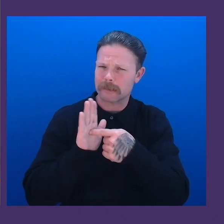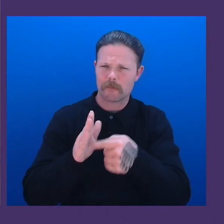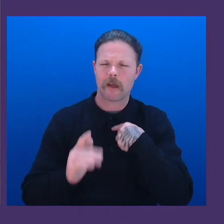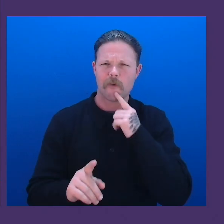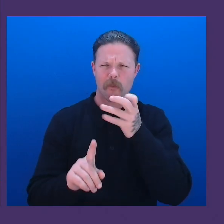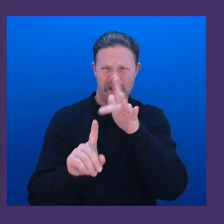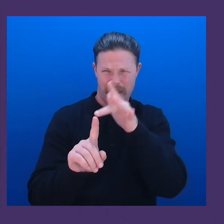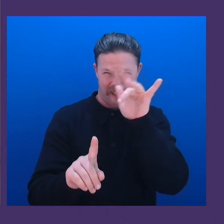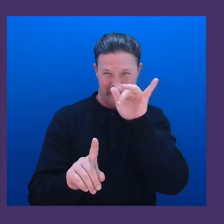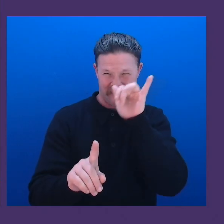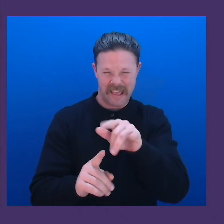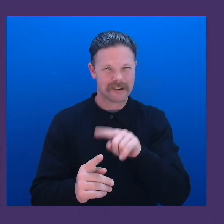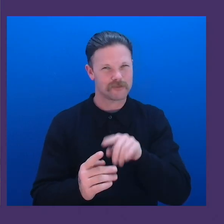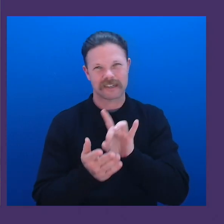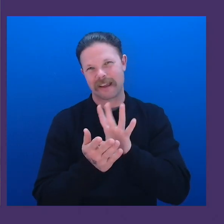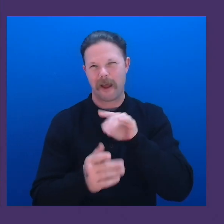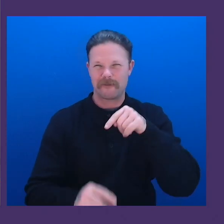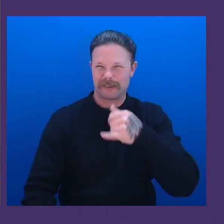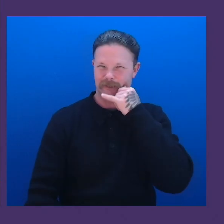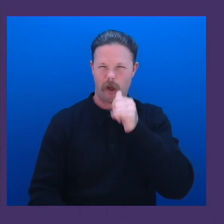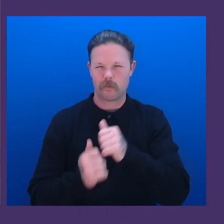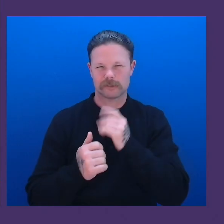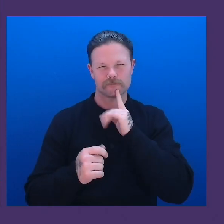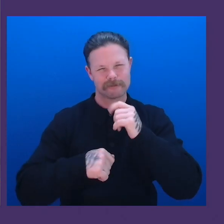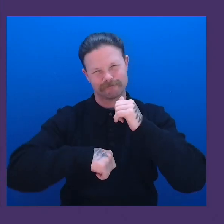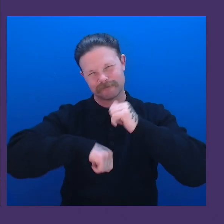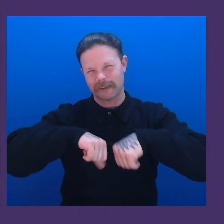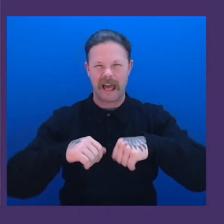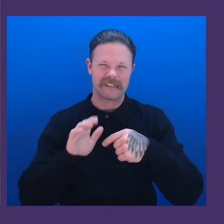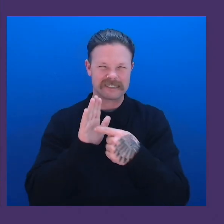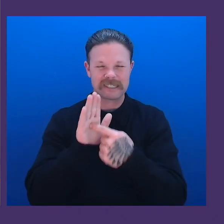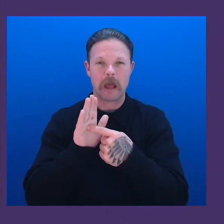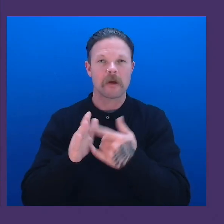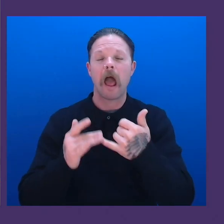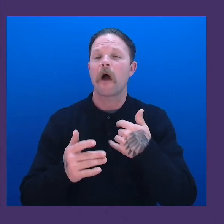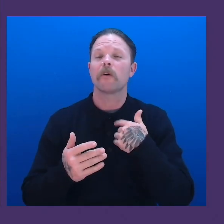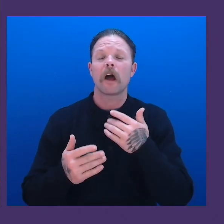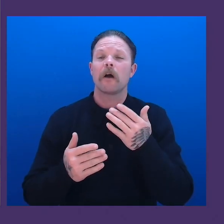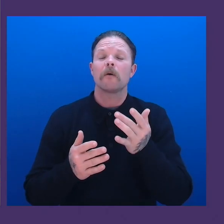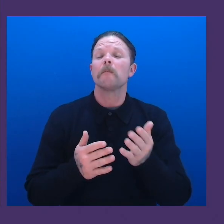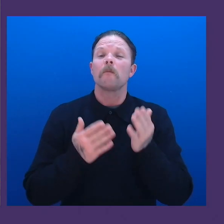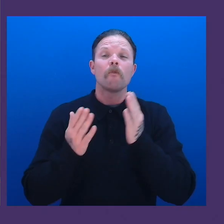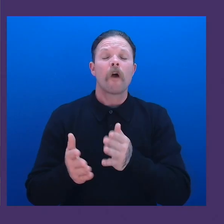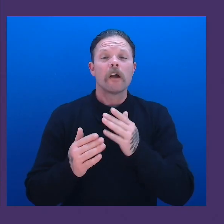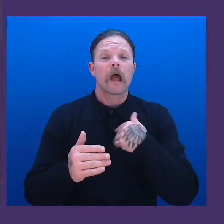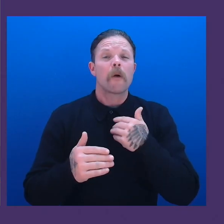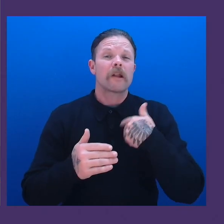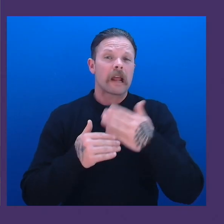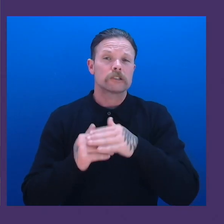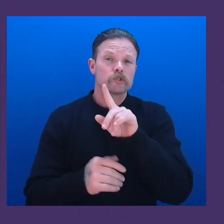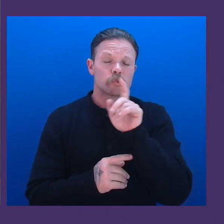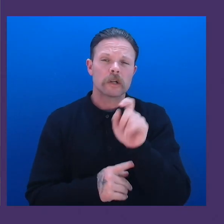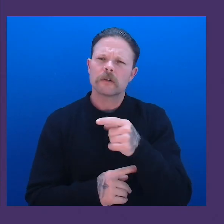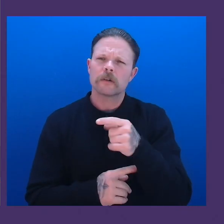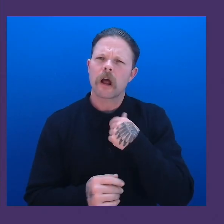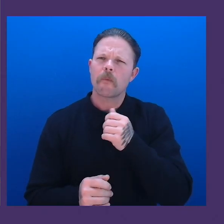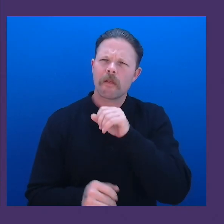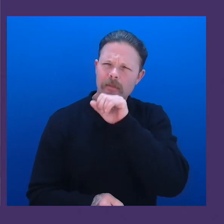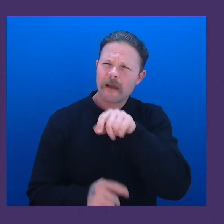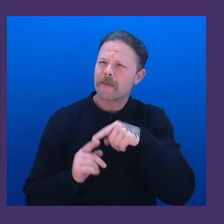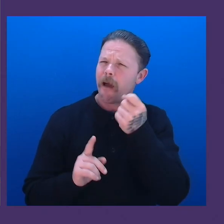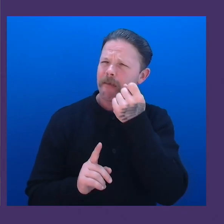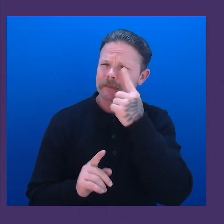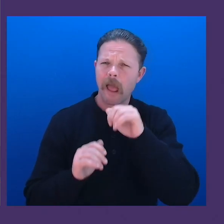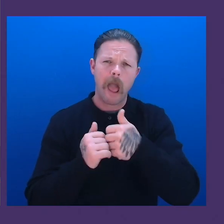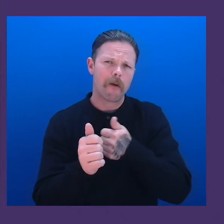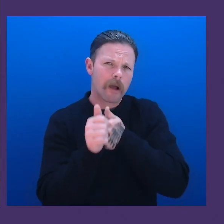the call with some really solid examples. So as we move on to our next question, I would love to understand how does compliance and